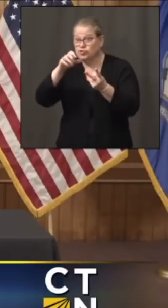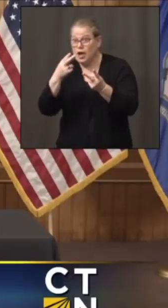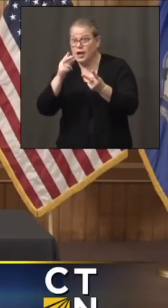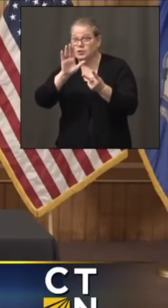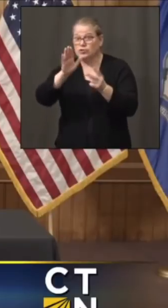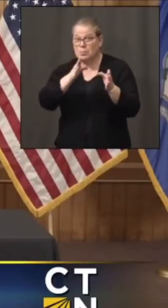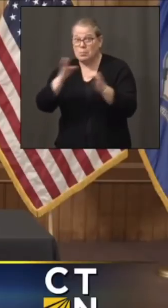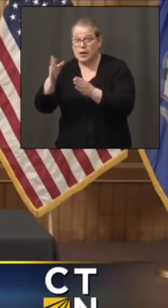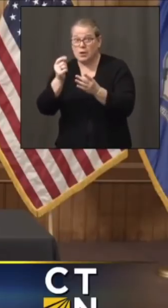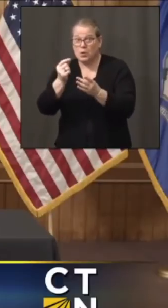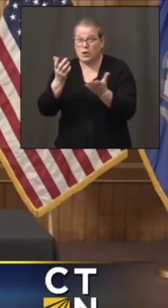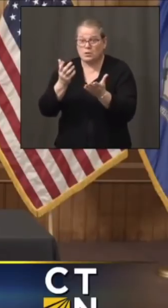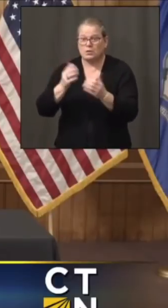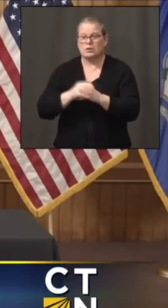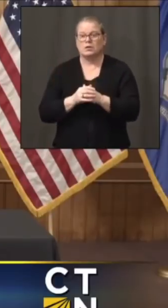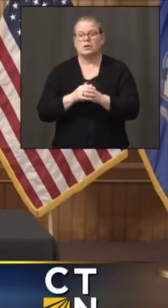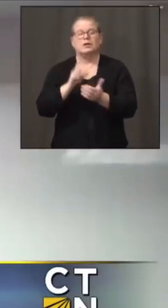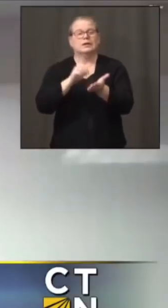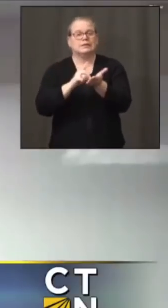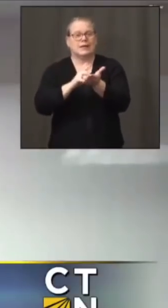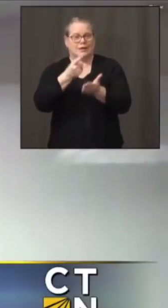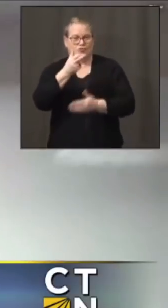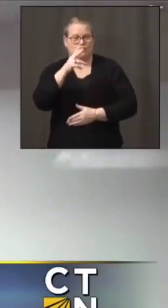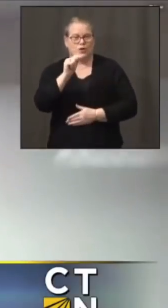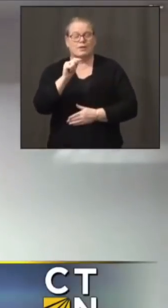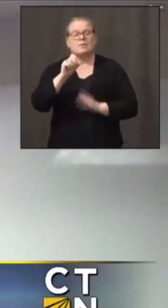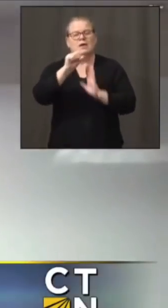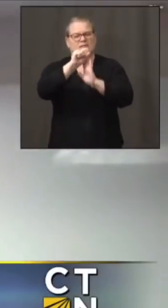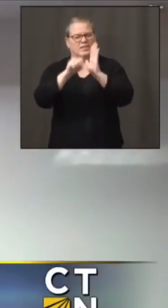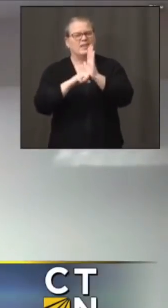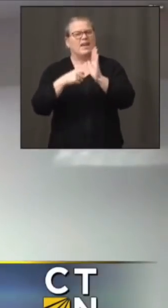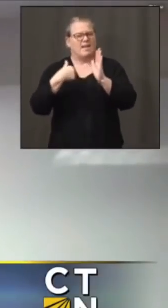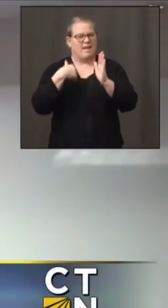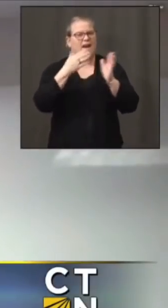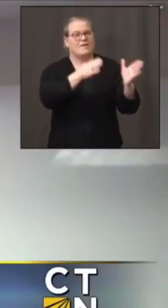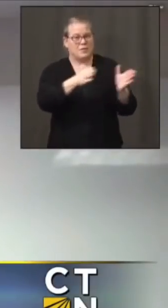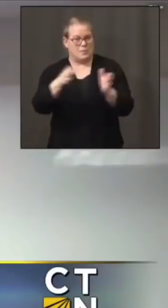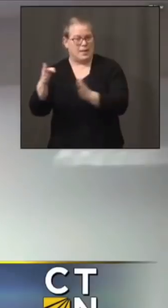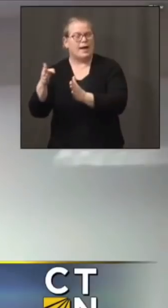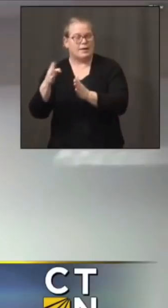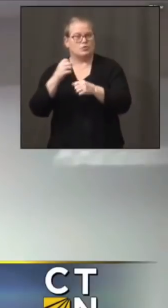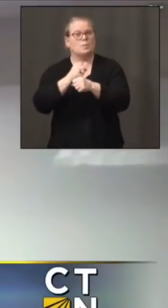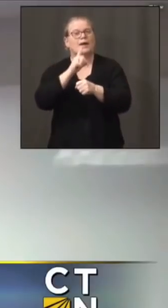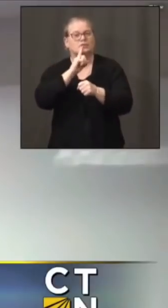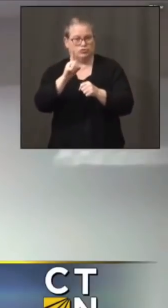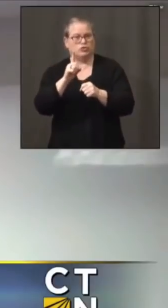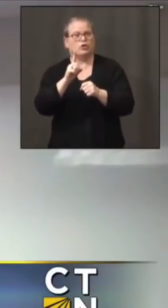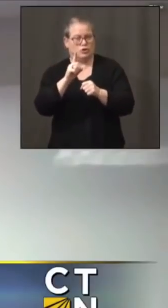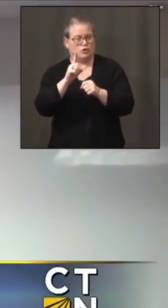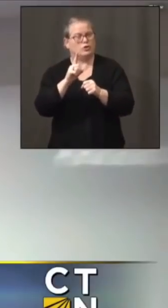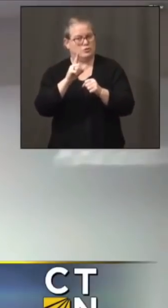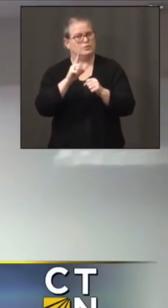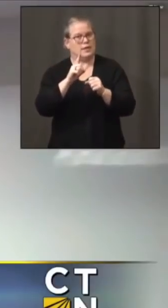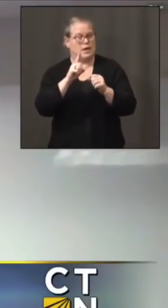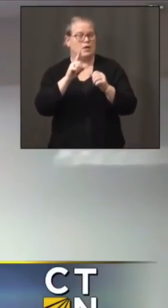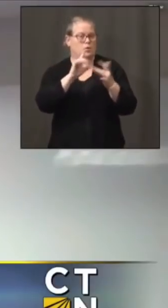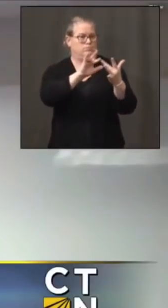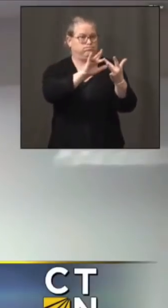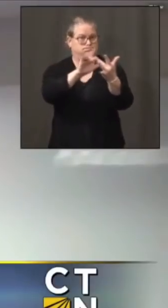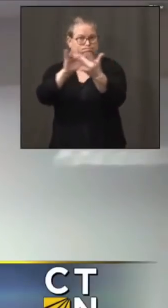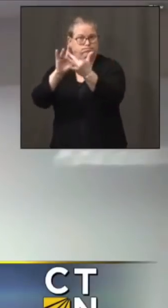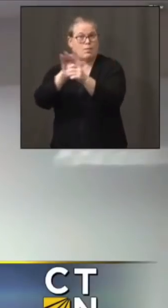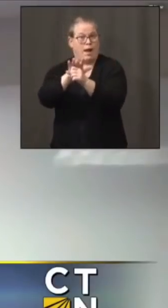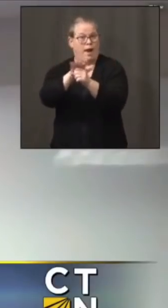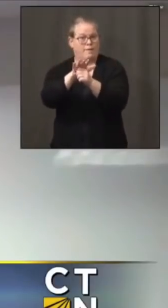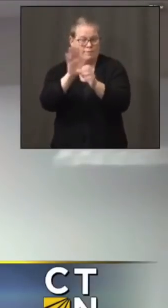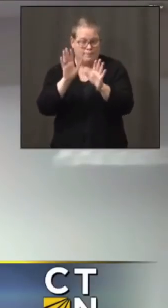very, very good program in place to ensure that, there's a number of meetings. Today we had 2 meetings. and is to work with different entities